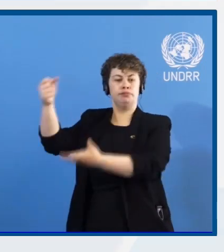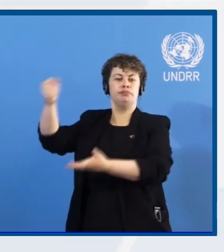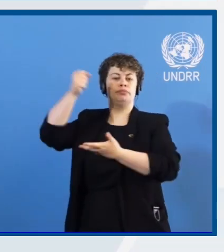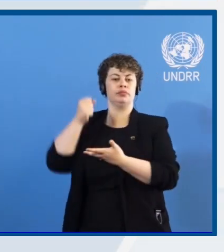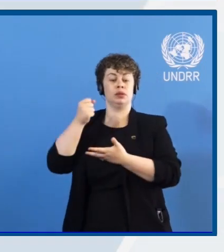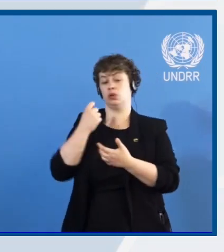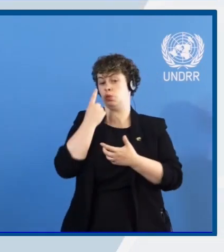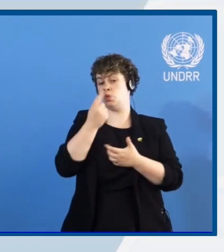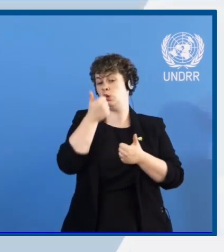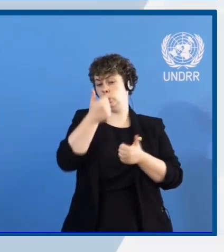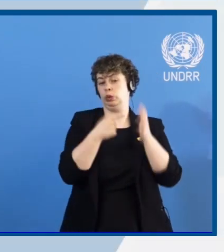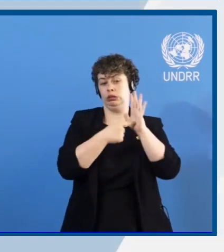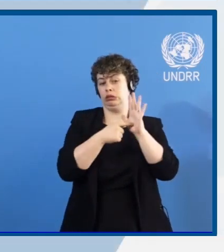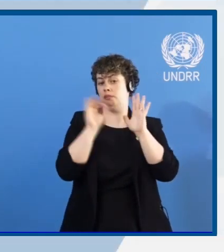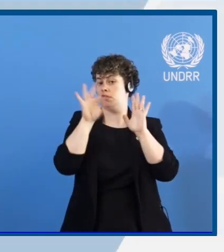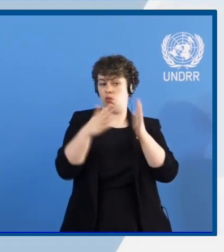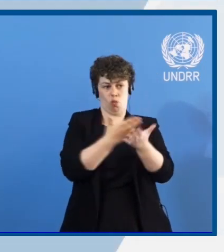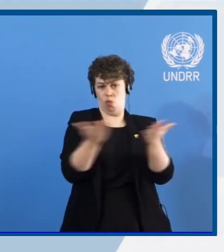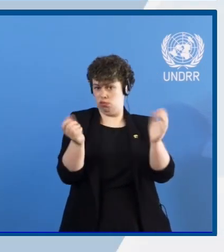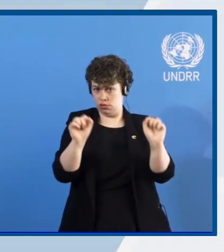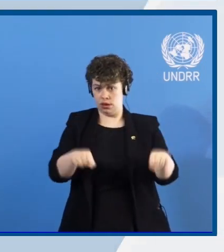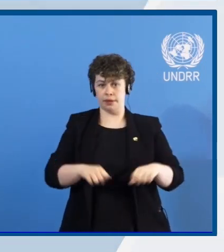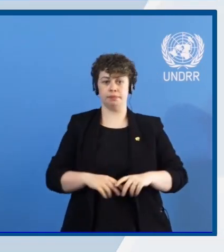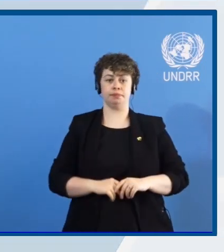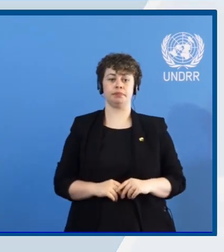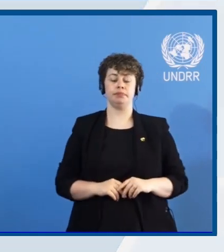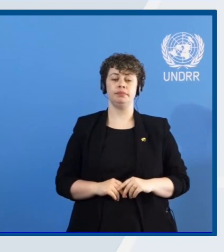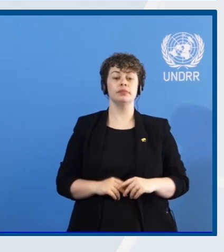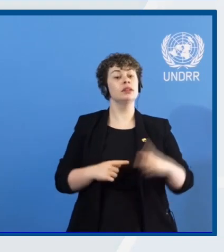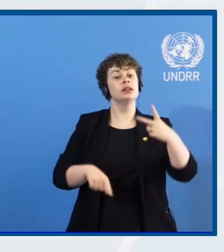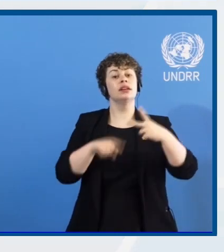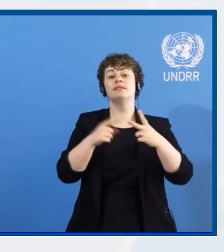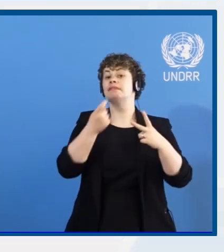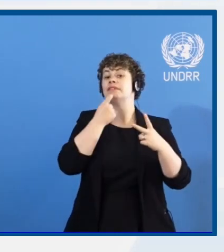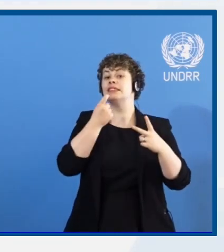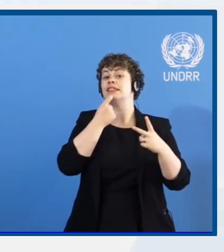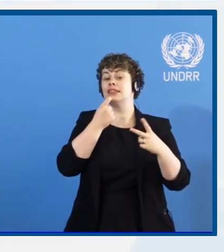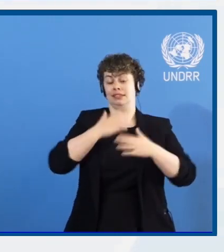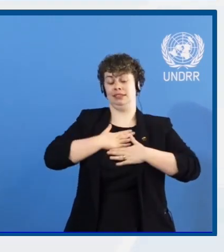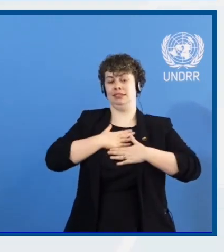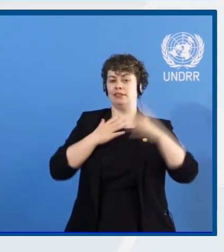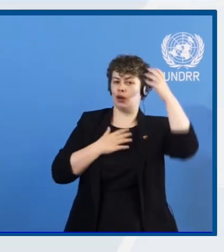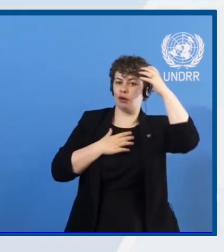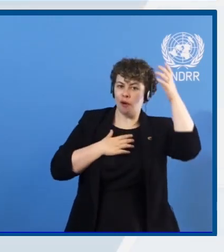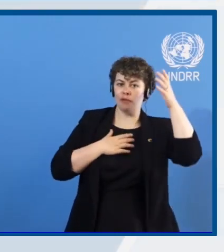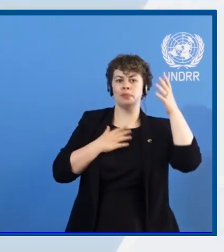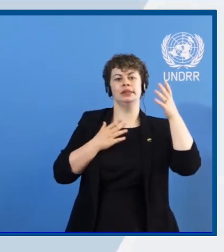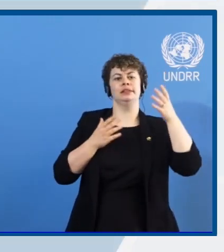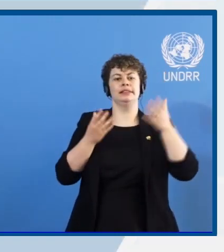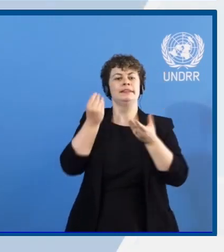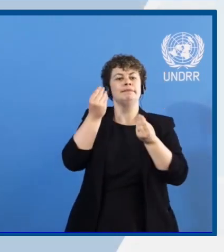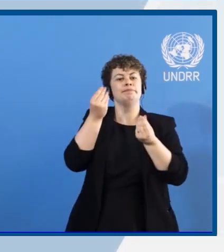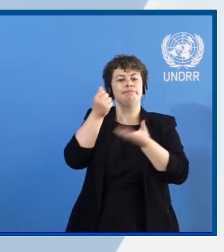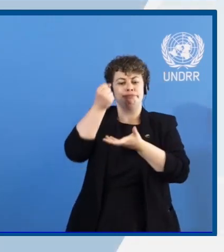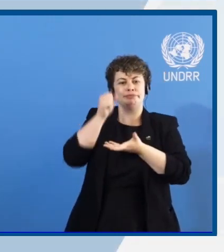share. And then I also mentioned the Finland's public sector investment facility that works in the same way.